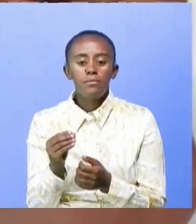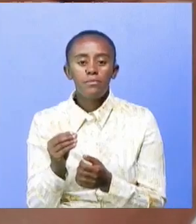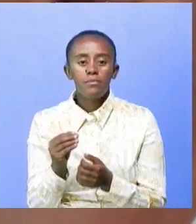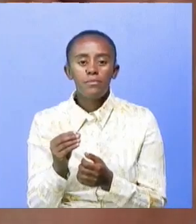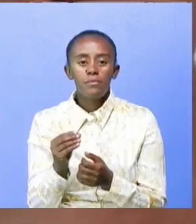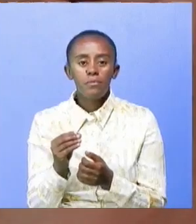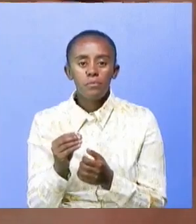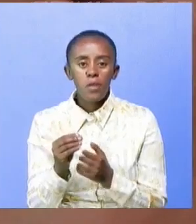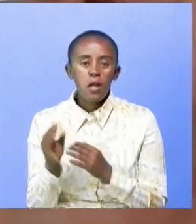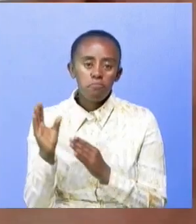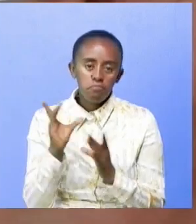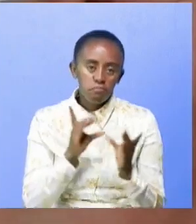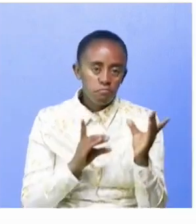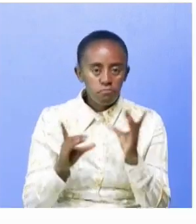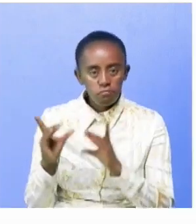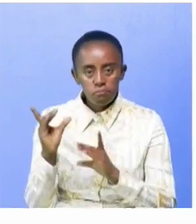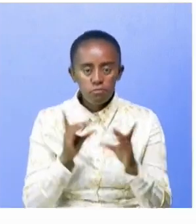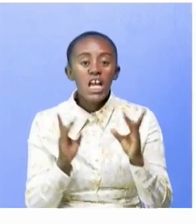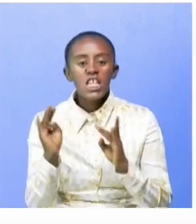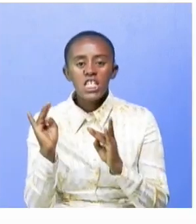debate.